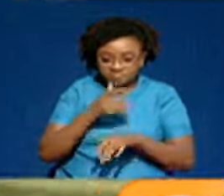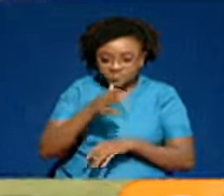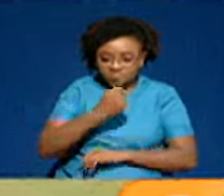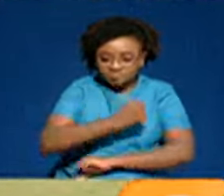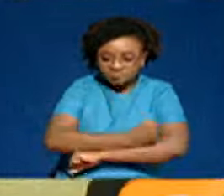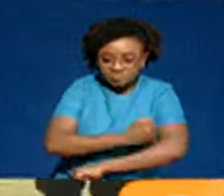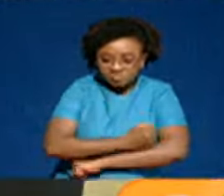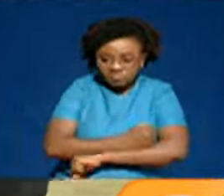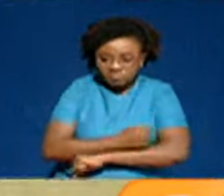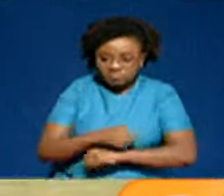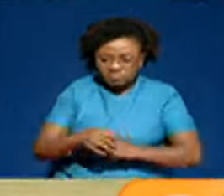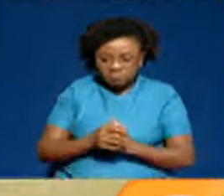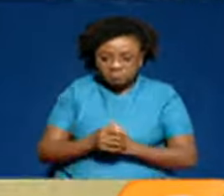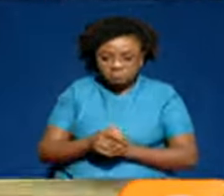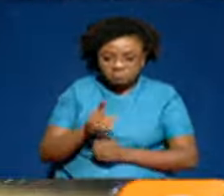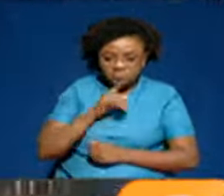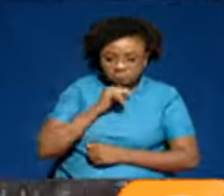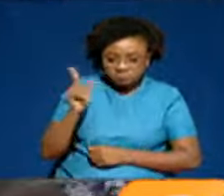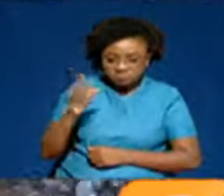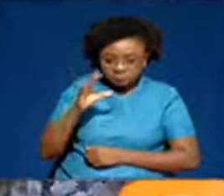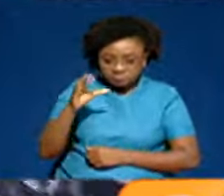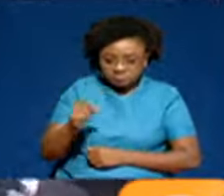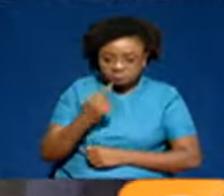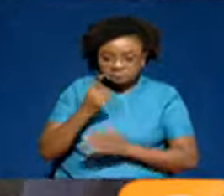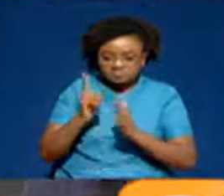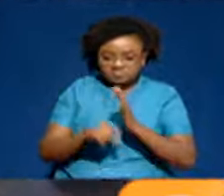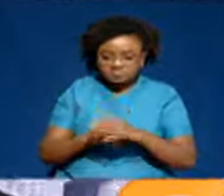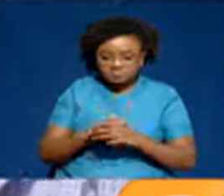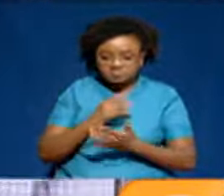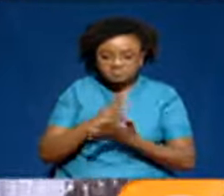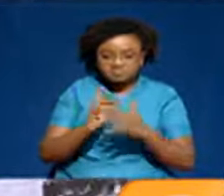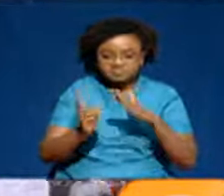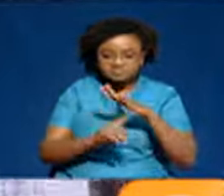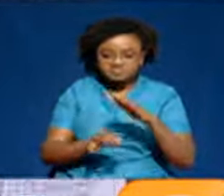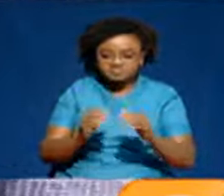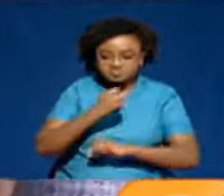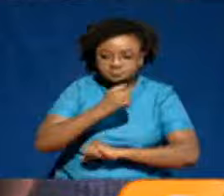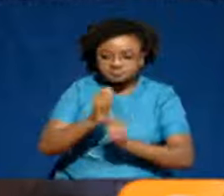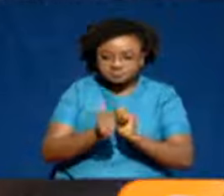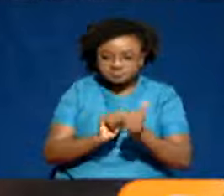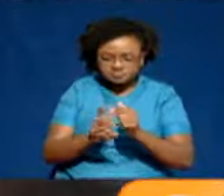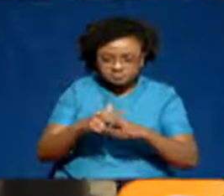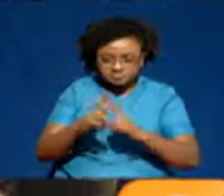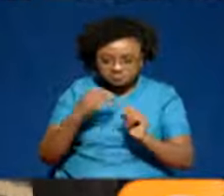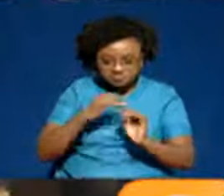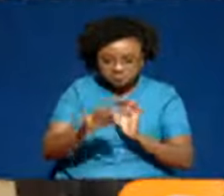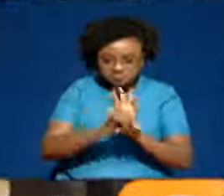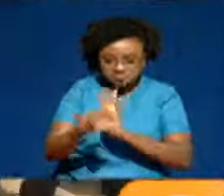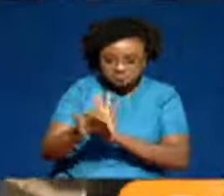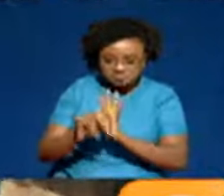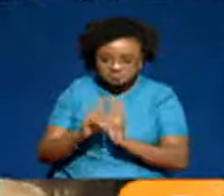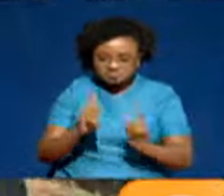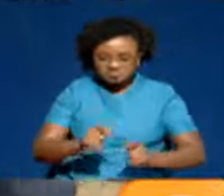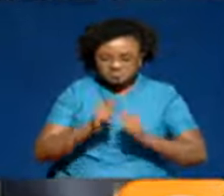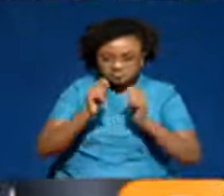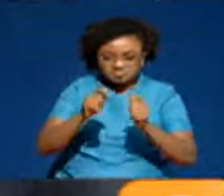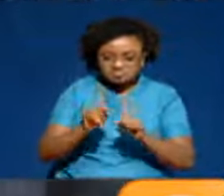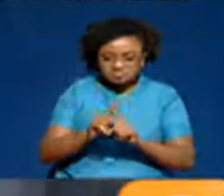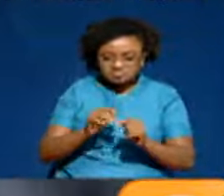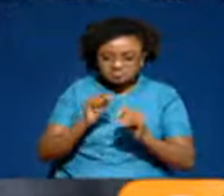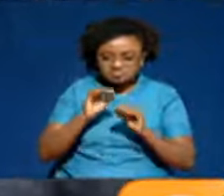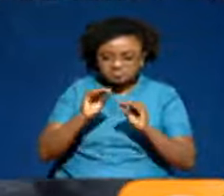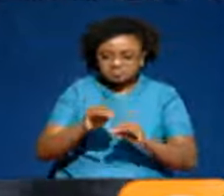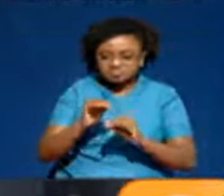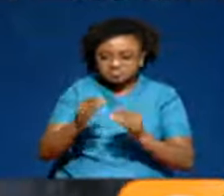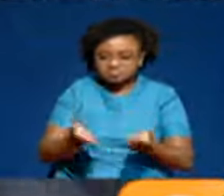Kipkelion West constituency, Namwamba said the Ministry of Sports had begun a program to identify and nurture 3,000 steeplechase talents,